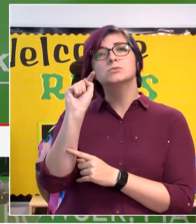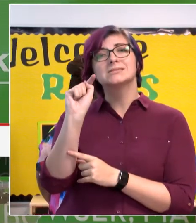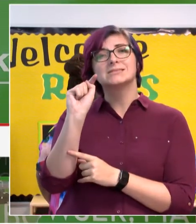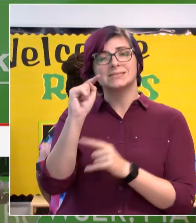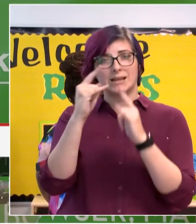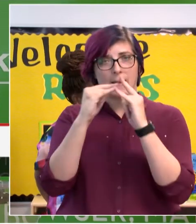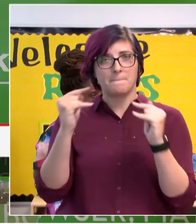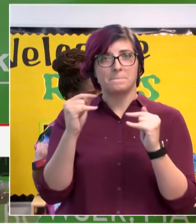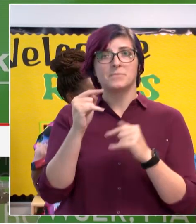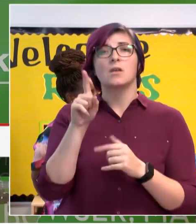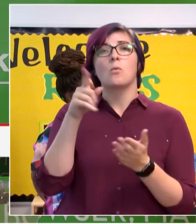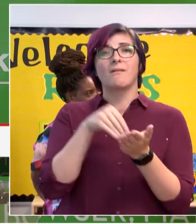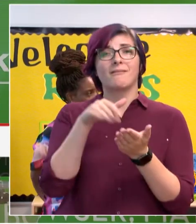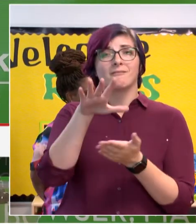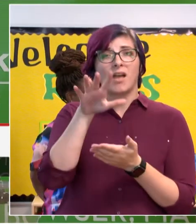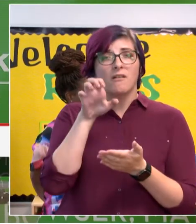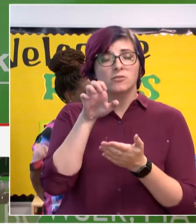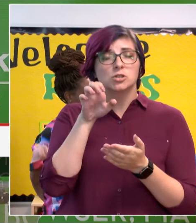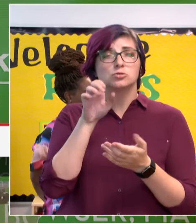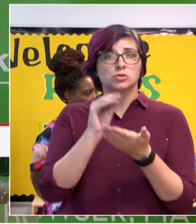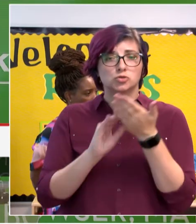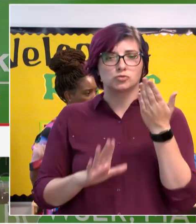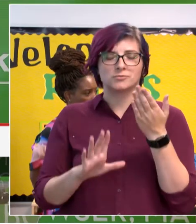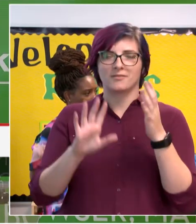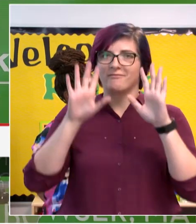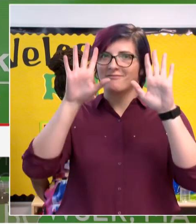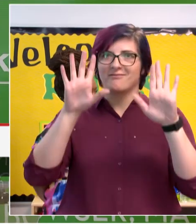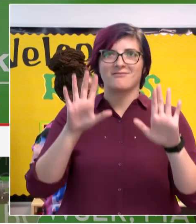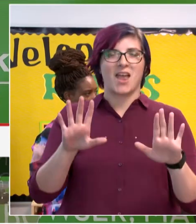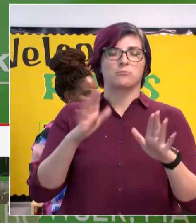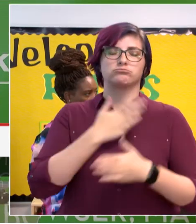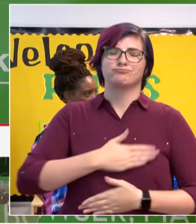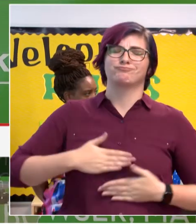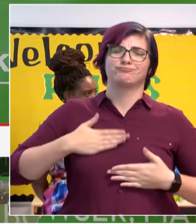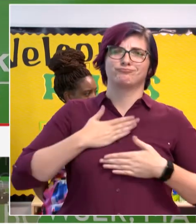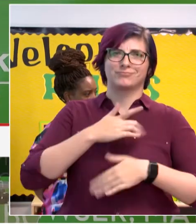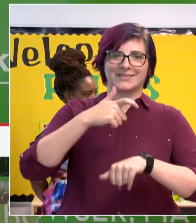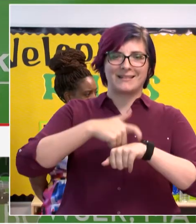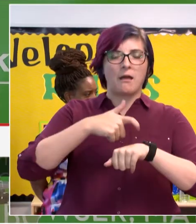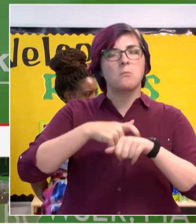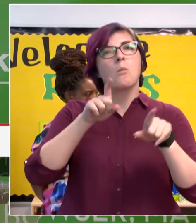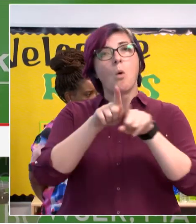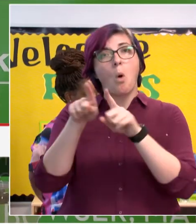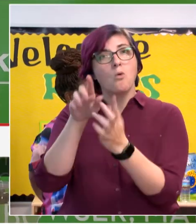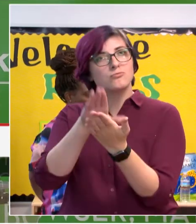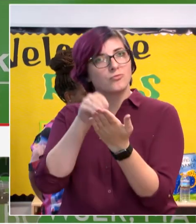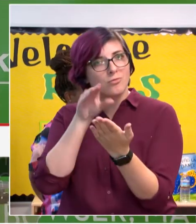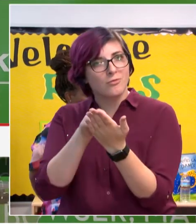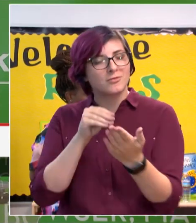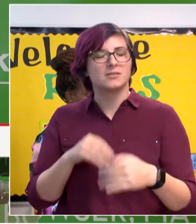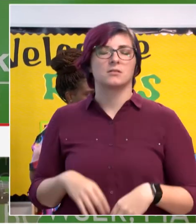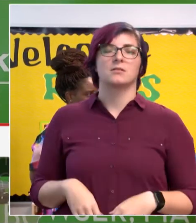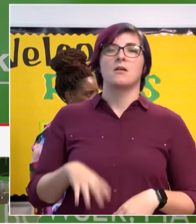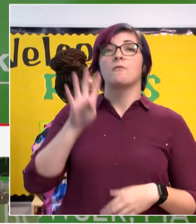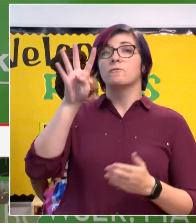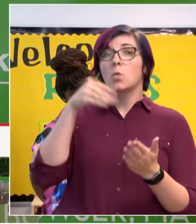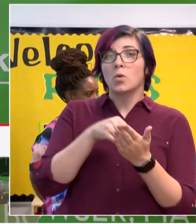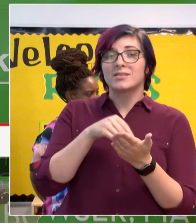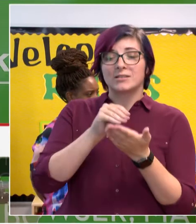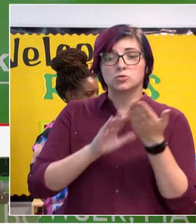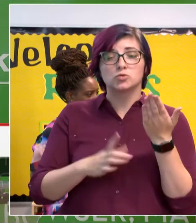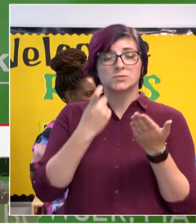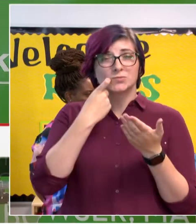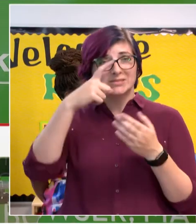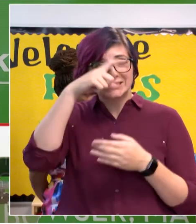students this past summer having fabulous recreational experiences at DPR, but also getting learning. We had 4,000 students this past